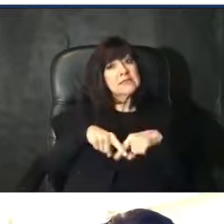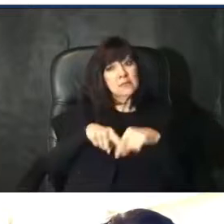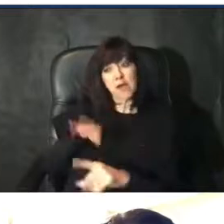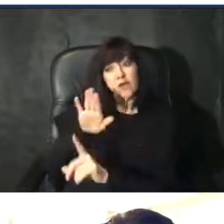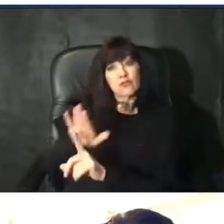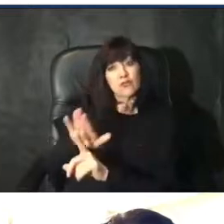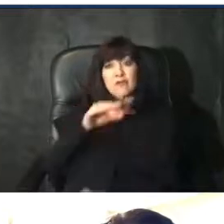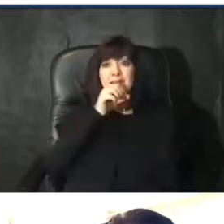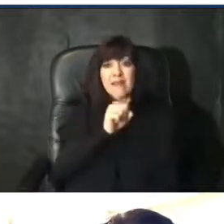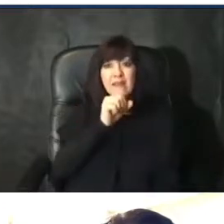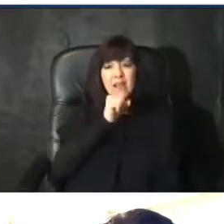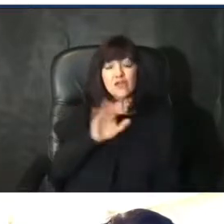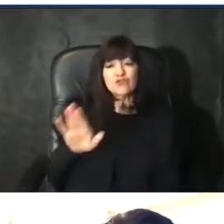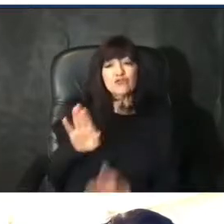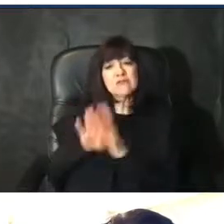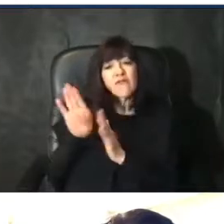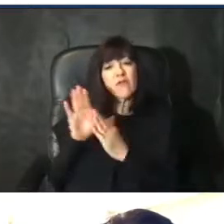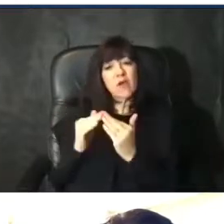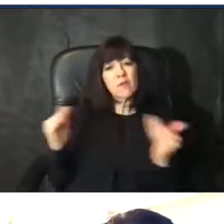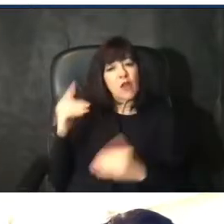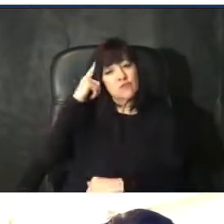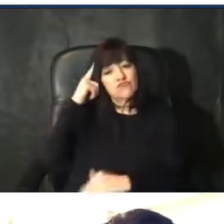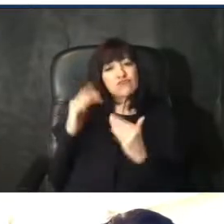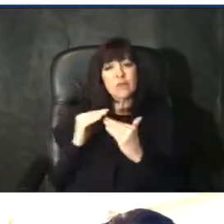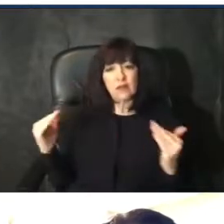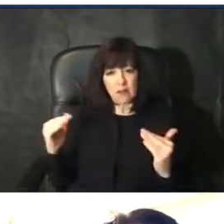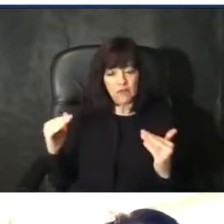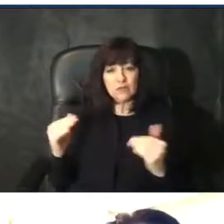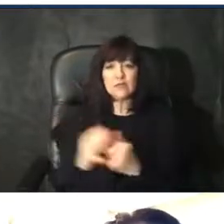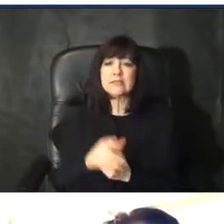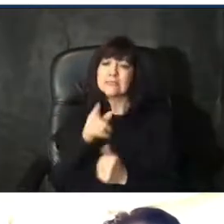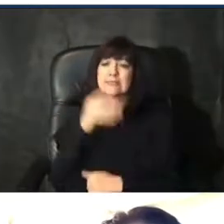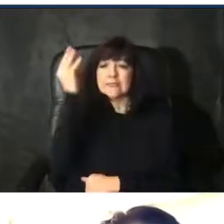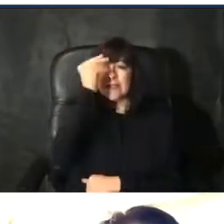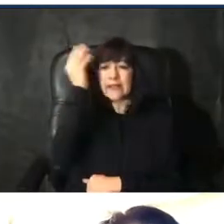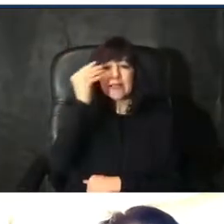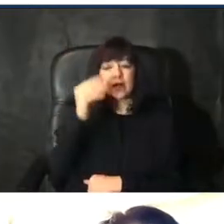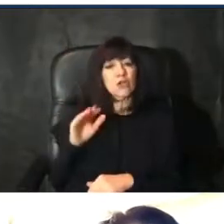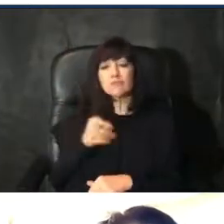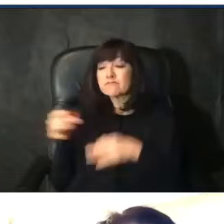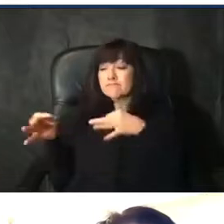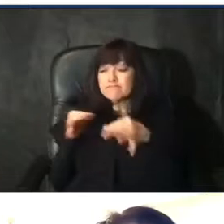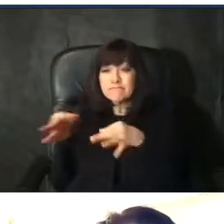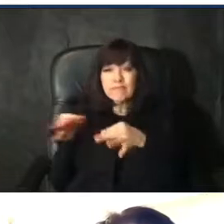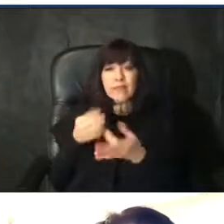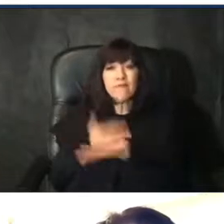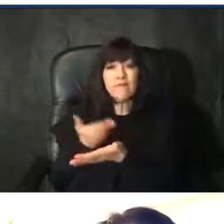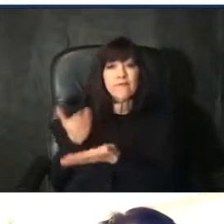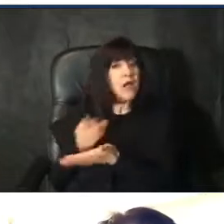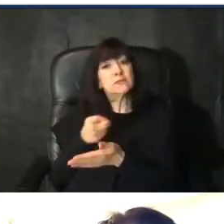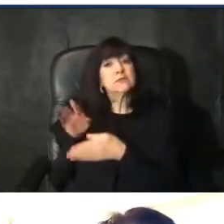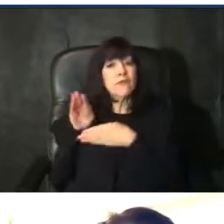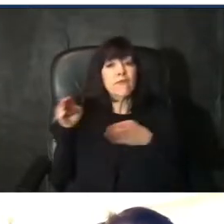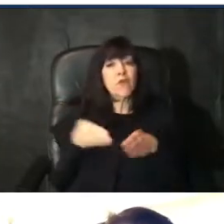level of your child is. You want to think about just providing facts based in science and